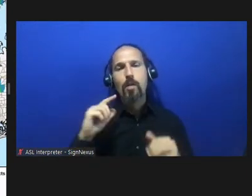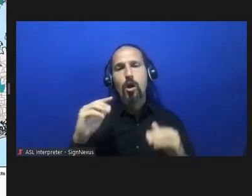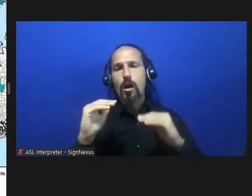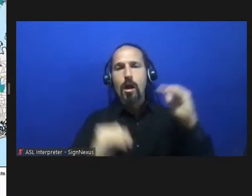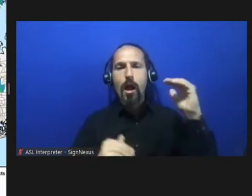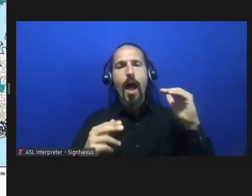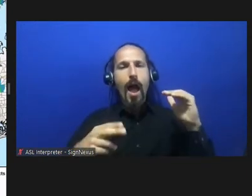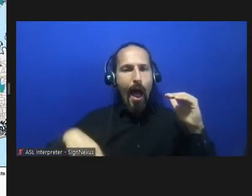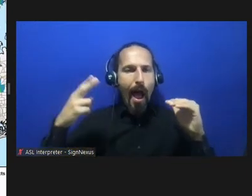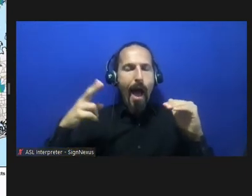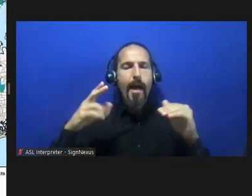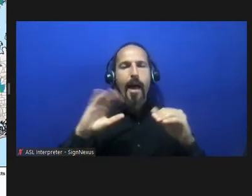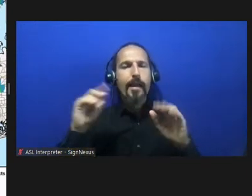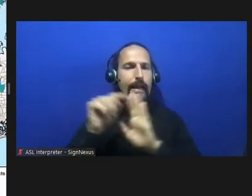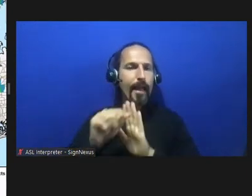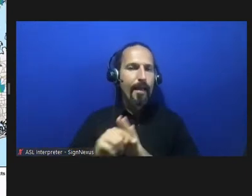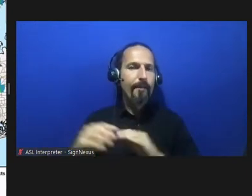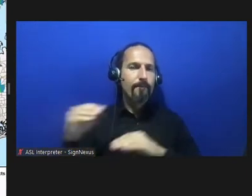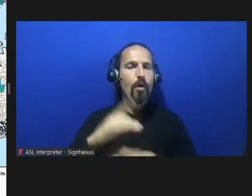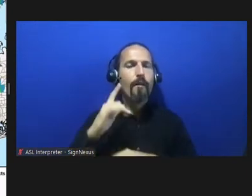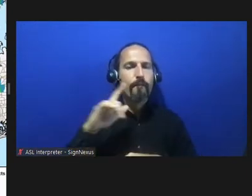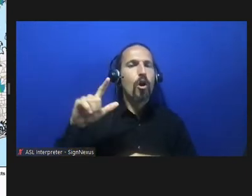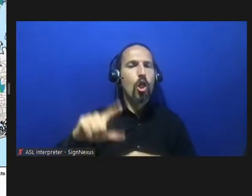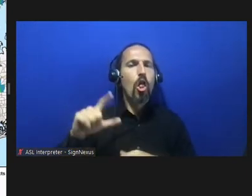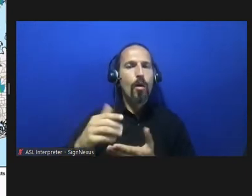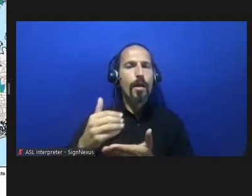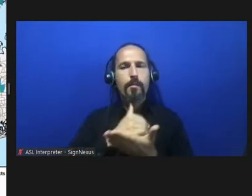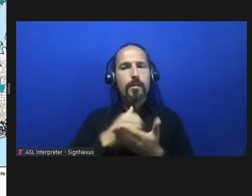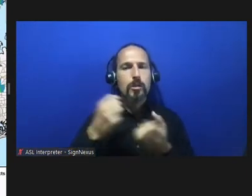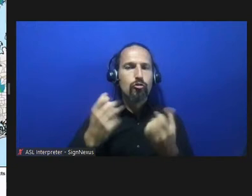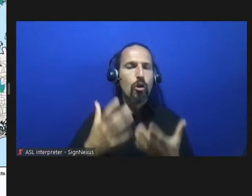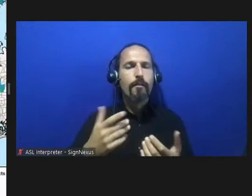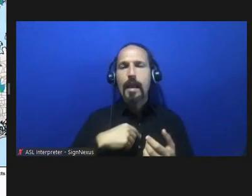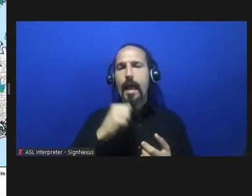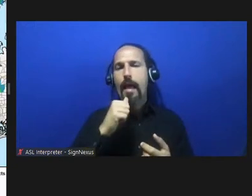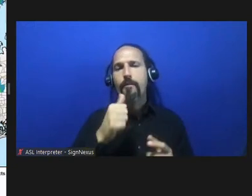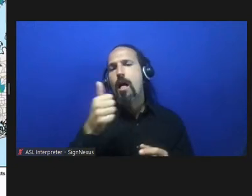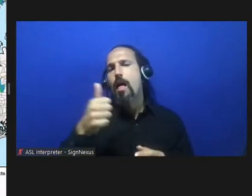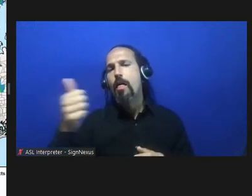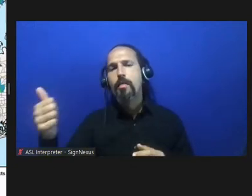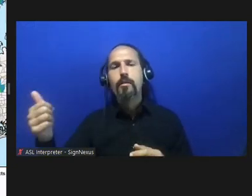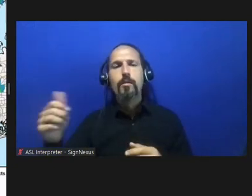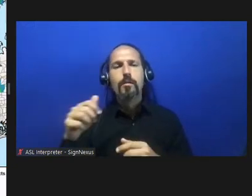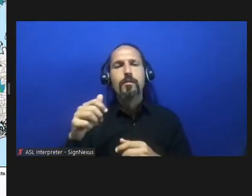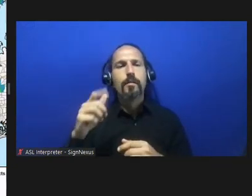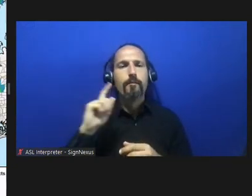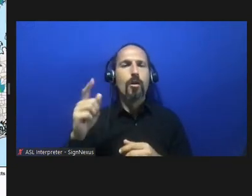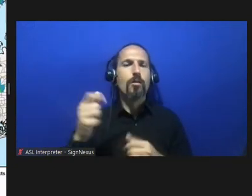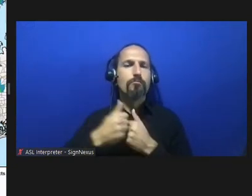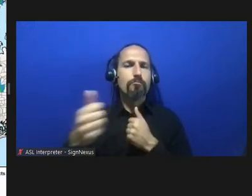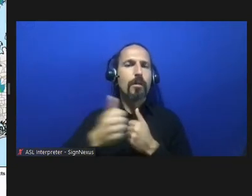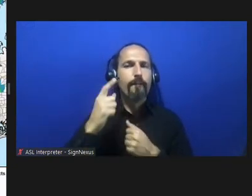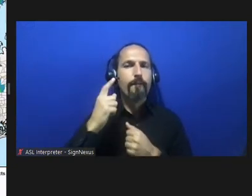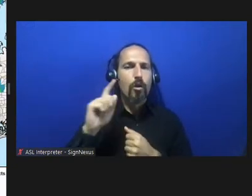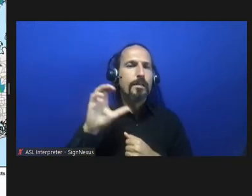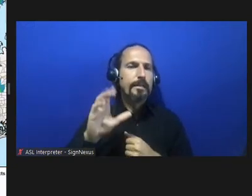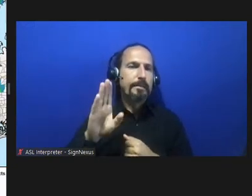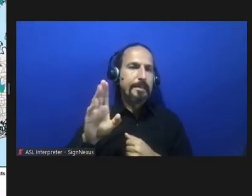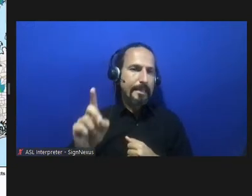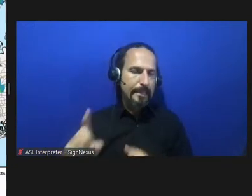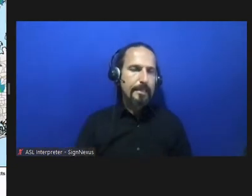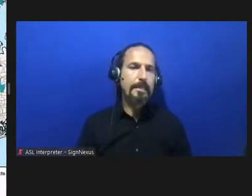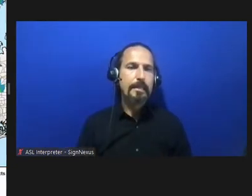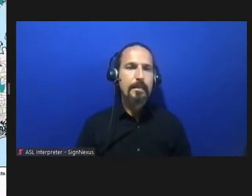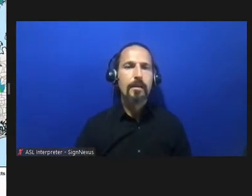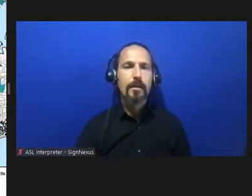high and adverse effects on low-income drivers who do not have an alternative transportation mode for reaching the manhattan central business district